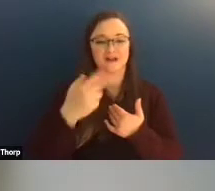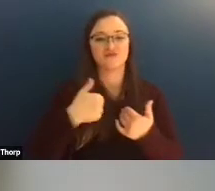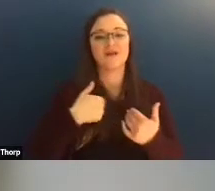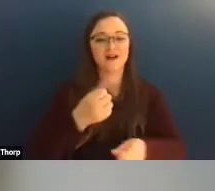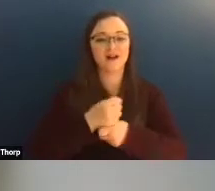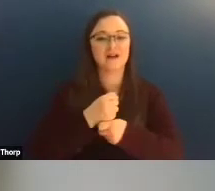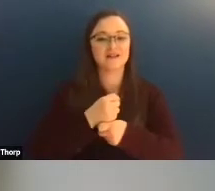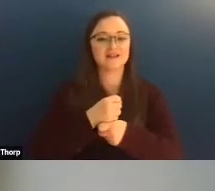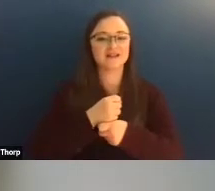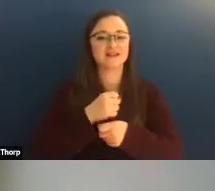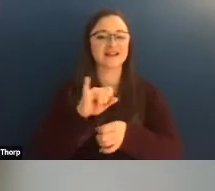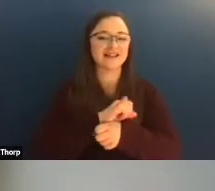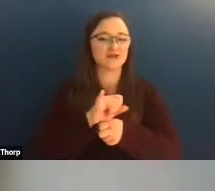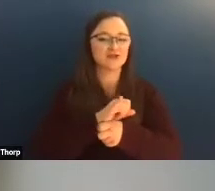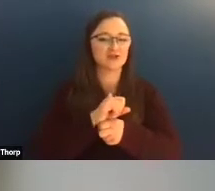in